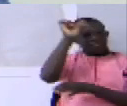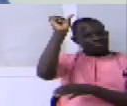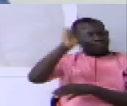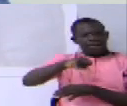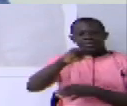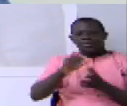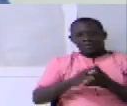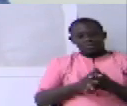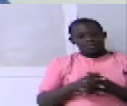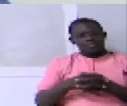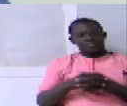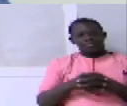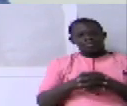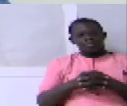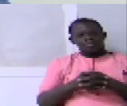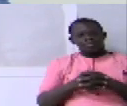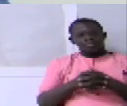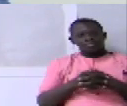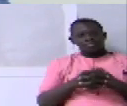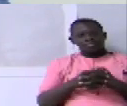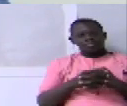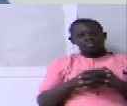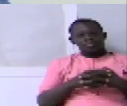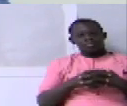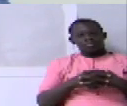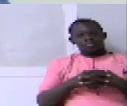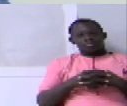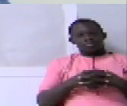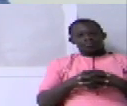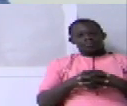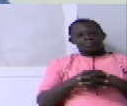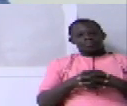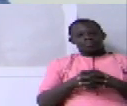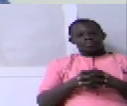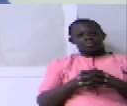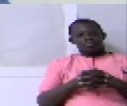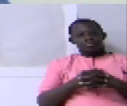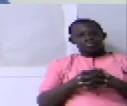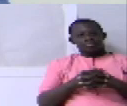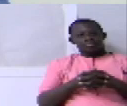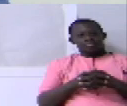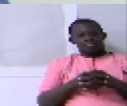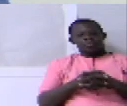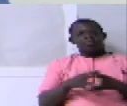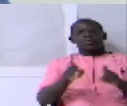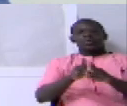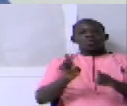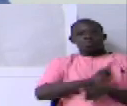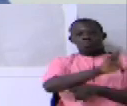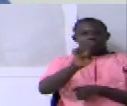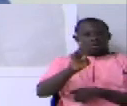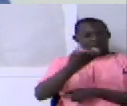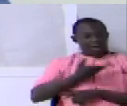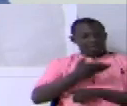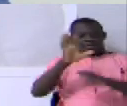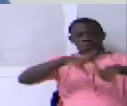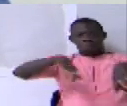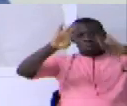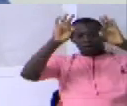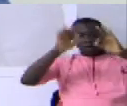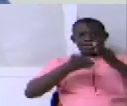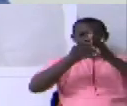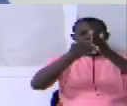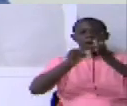kula lu fanglu be kono melu be ko baluwo membe kasola simango nying abe jawyari mbakale. We have the imams, they